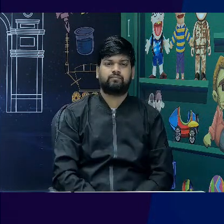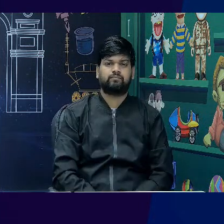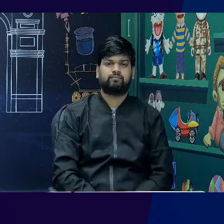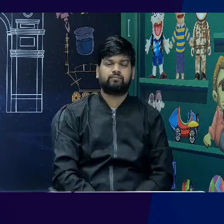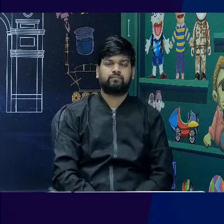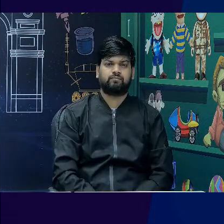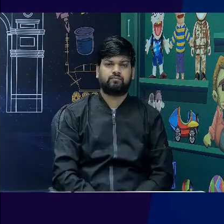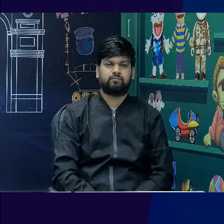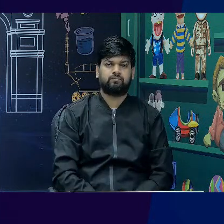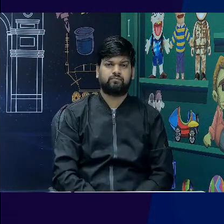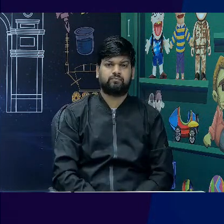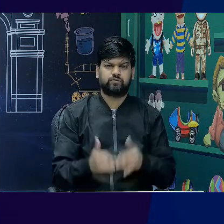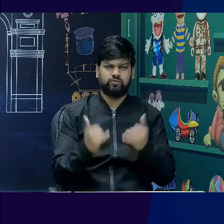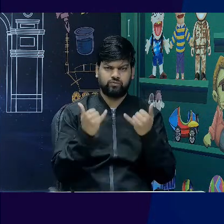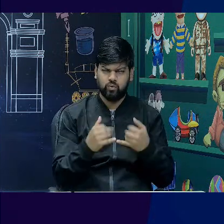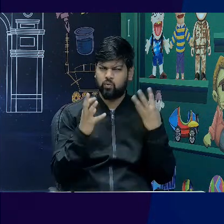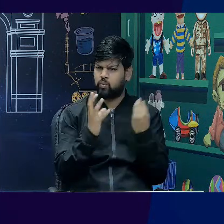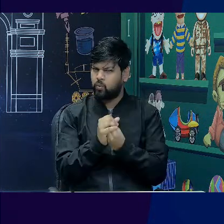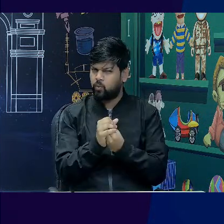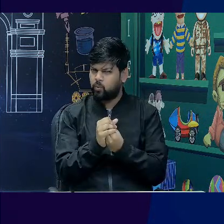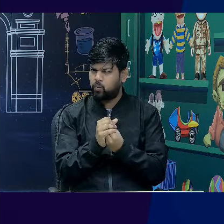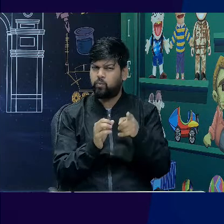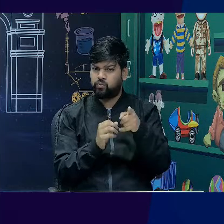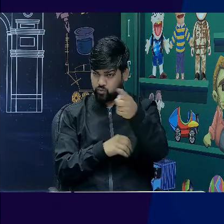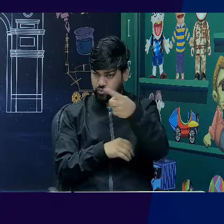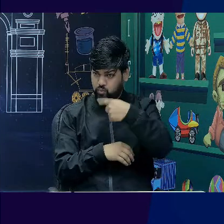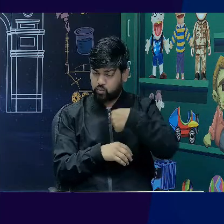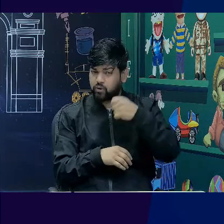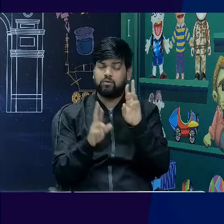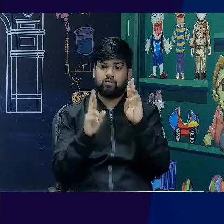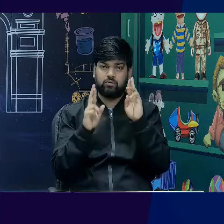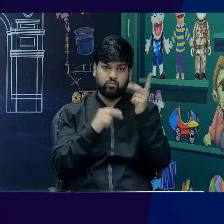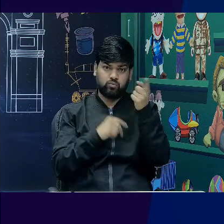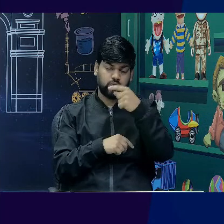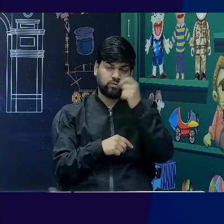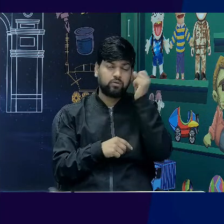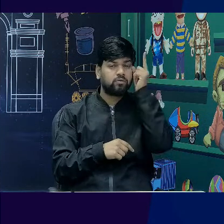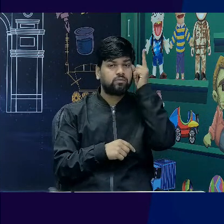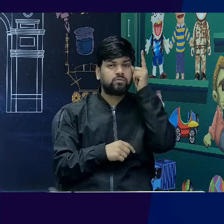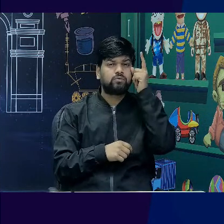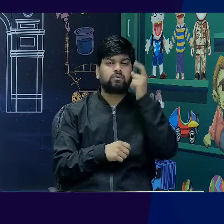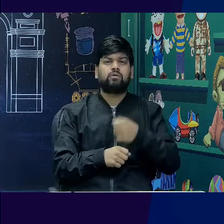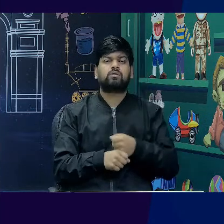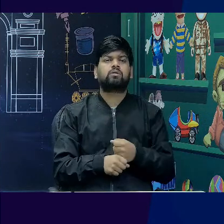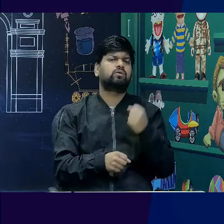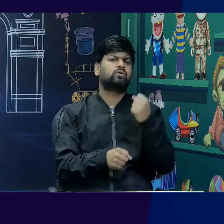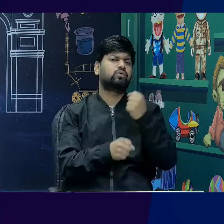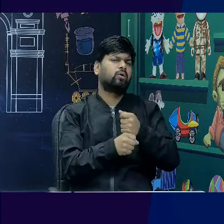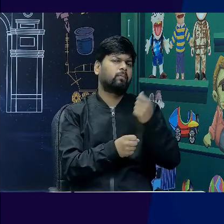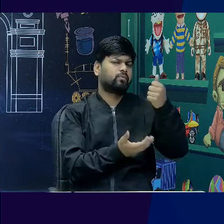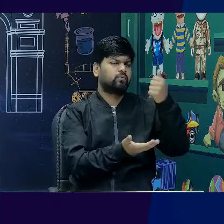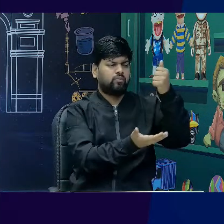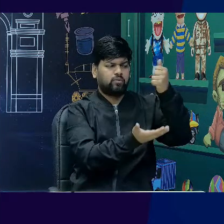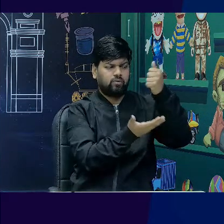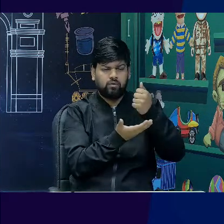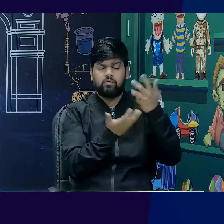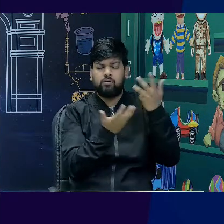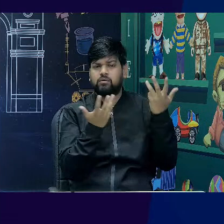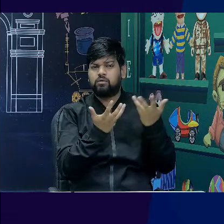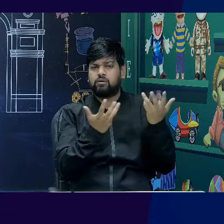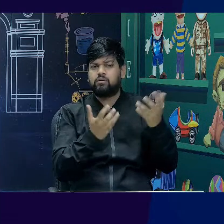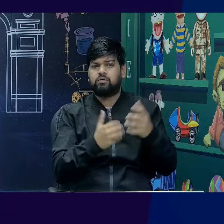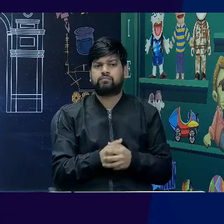So as we have thoroughly understood the concept of a budget, the government, the economy, so I request you to share homework with our